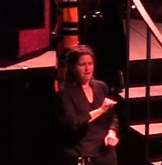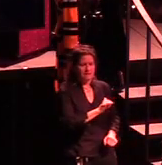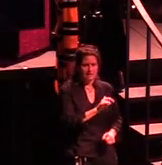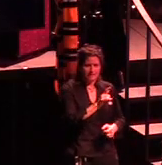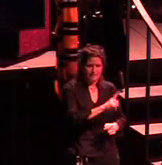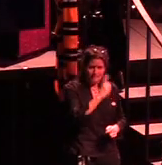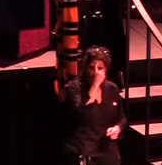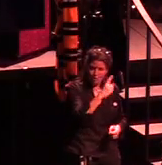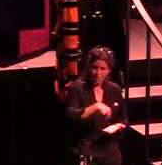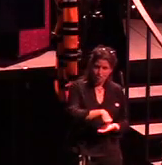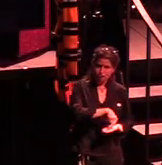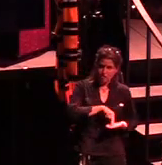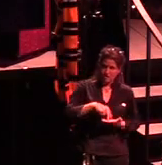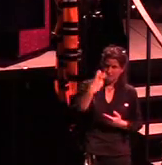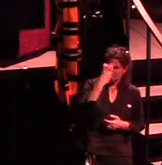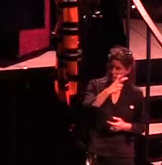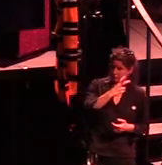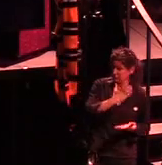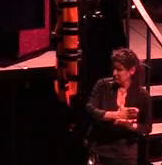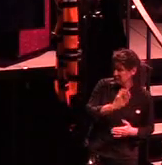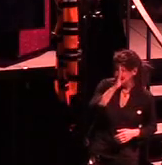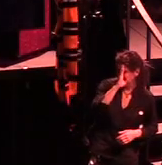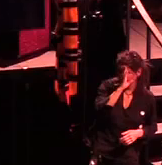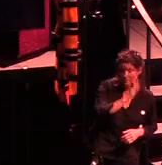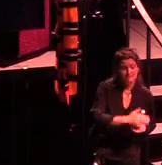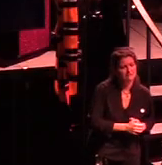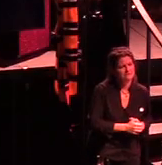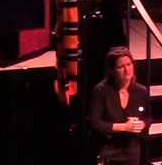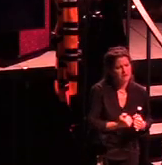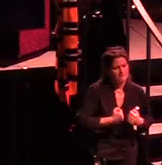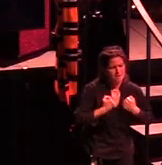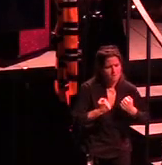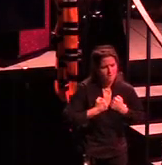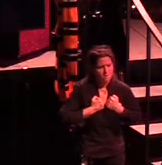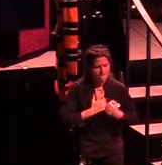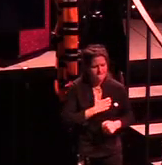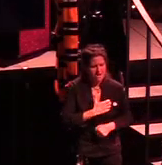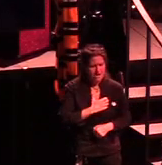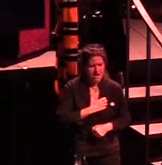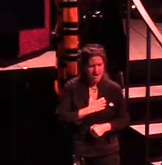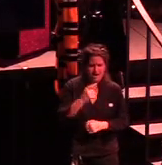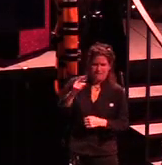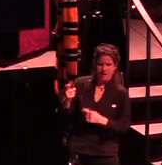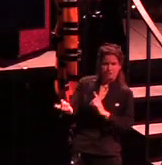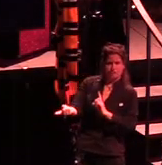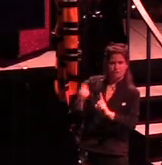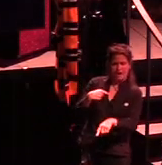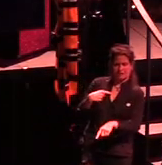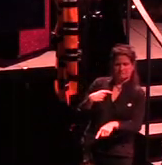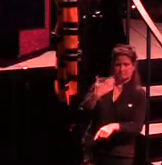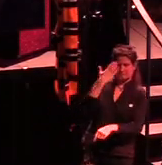or dangerous biscuit and my own fear of other people's unpredictable reactions to me